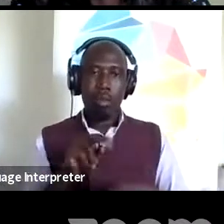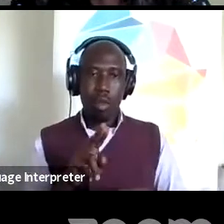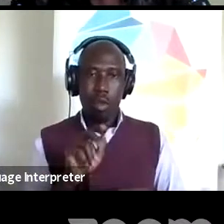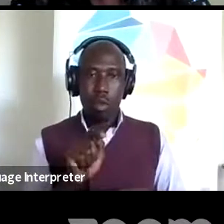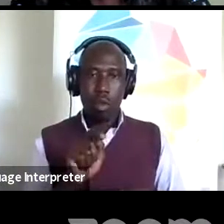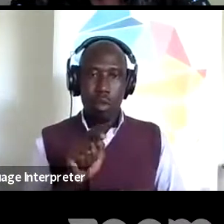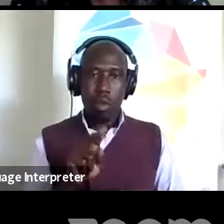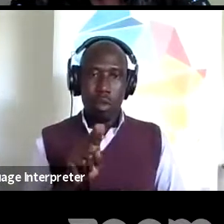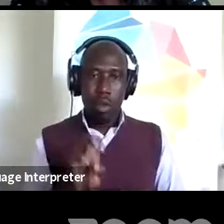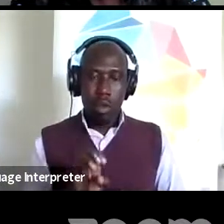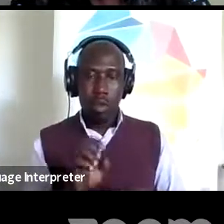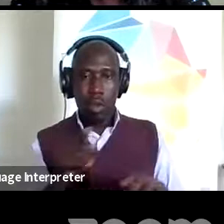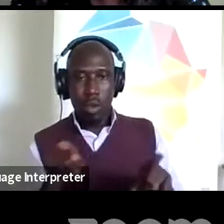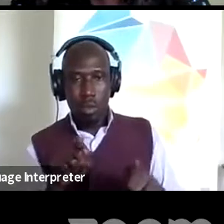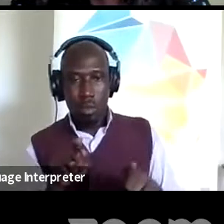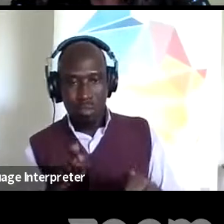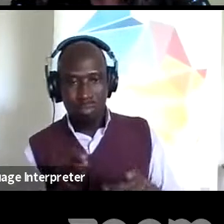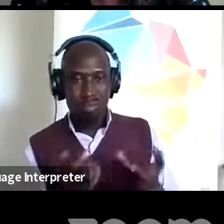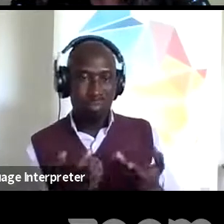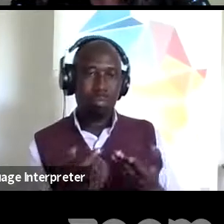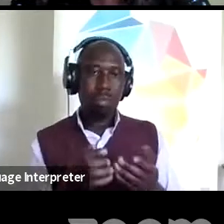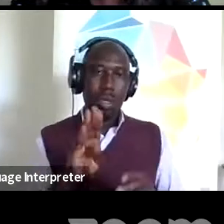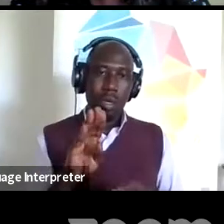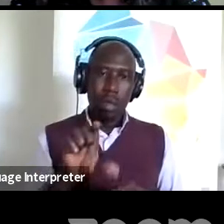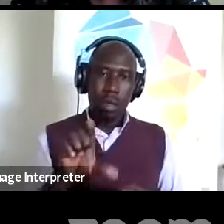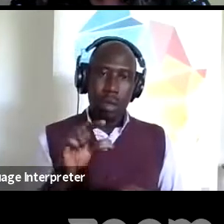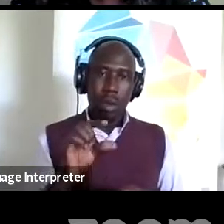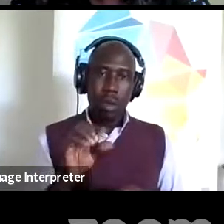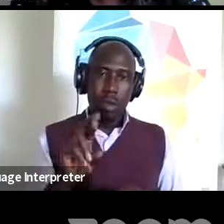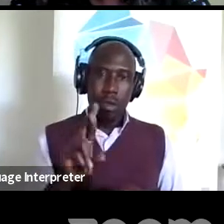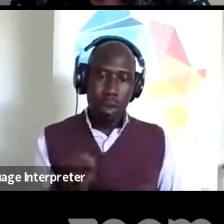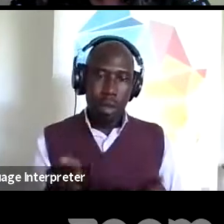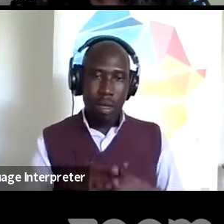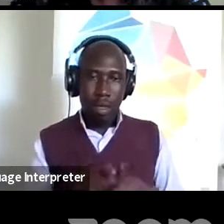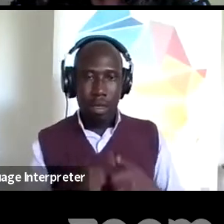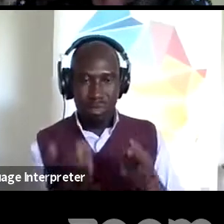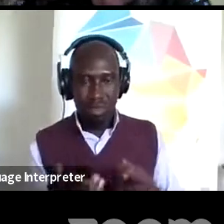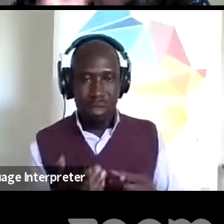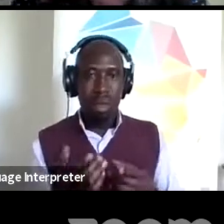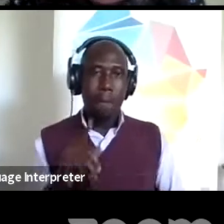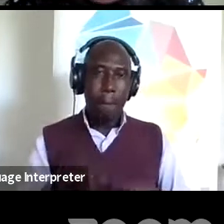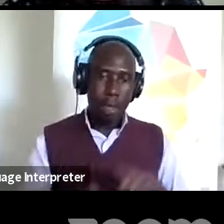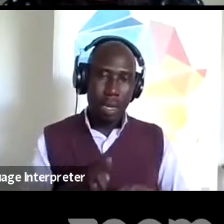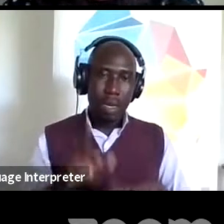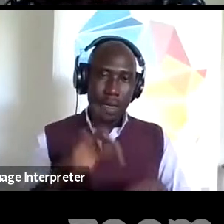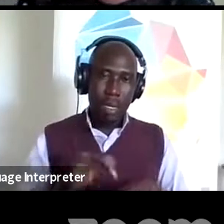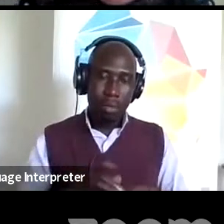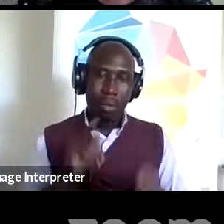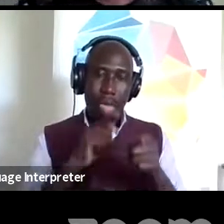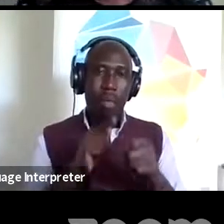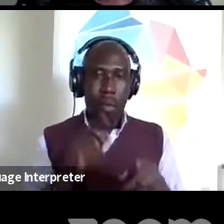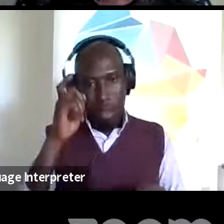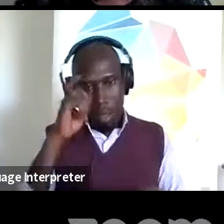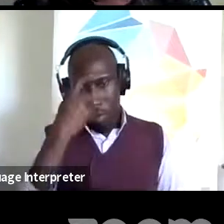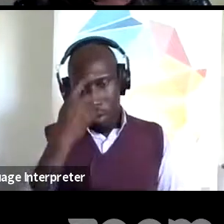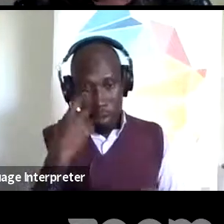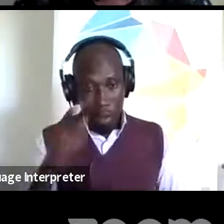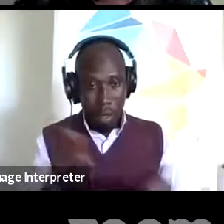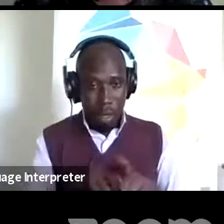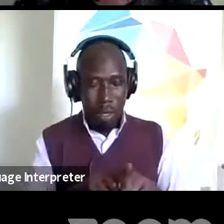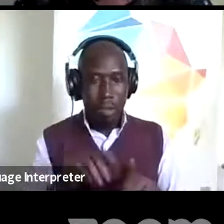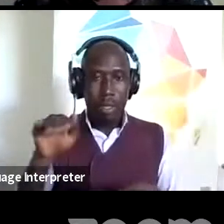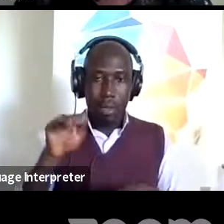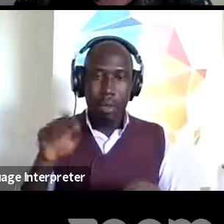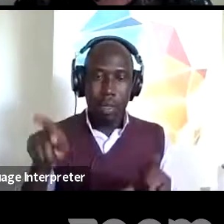their platforms to discuss issues that were deemed politically sensitive and critical of the government. We saw that also in